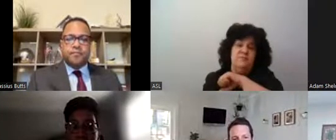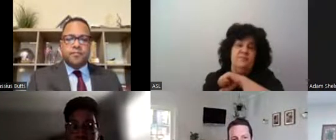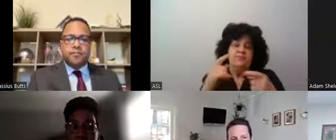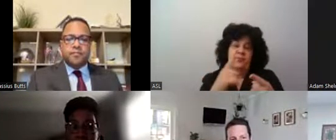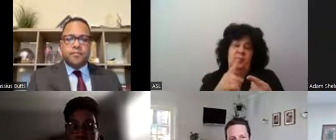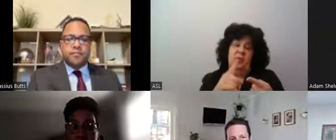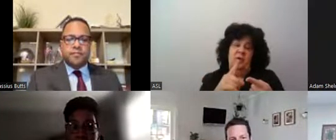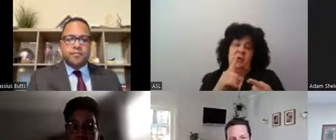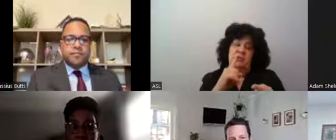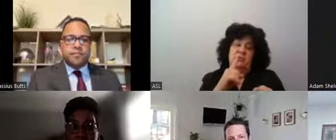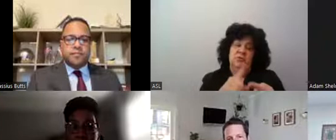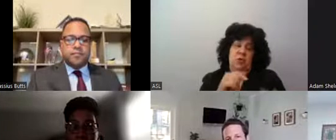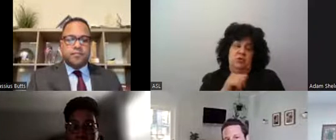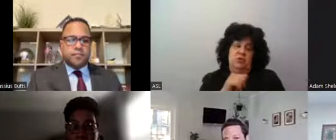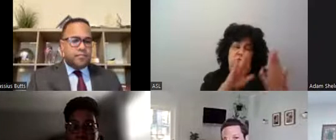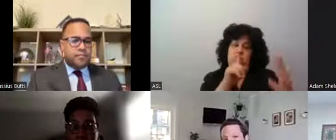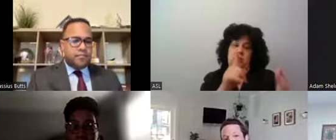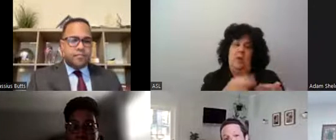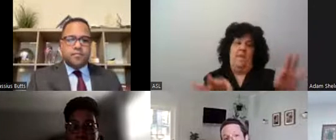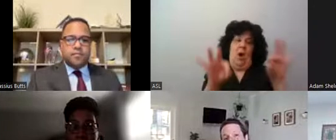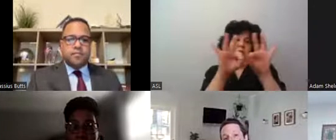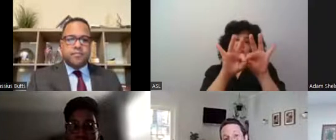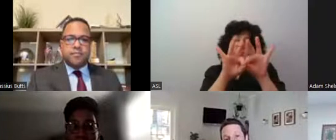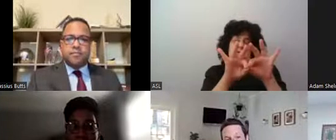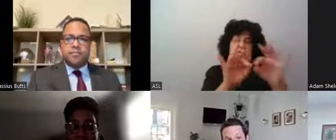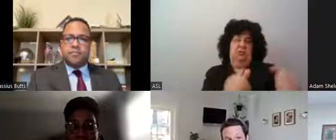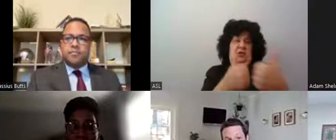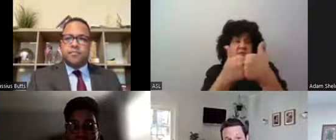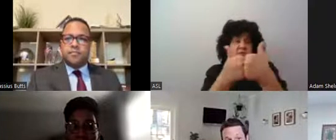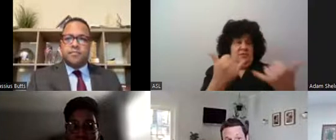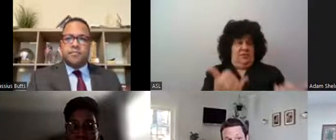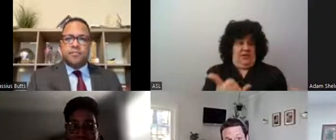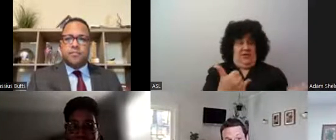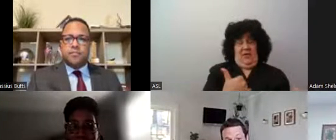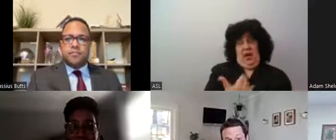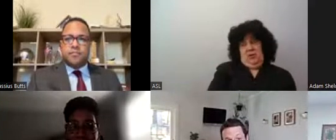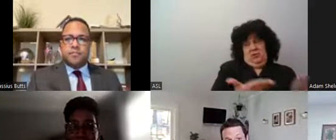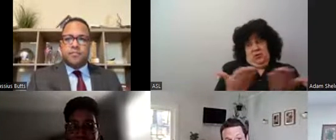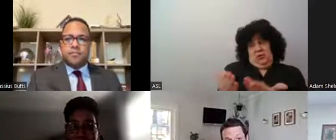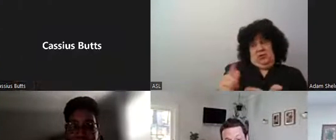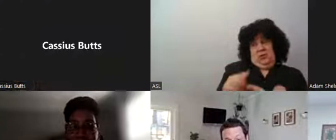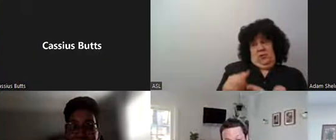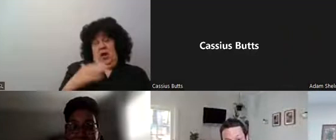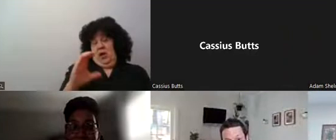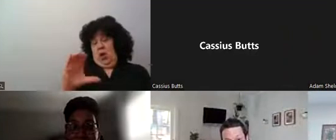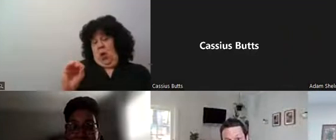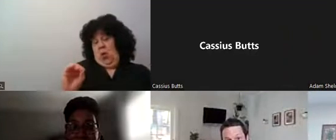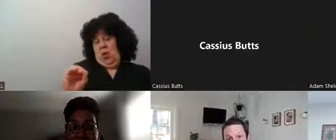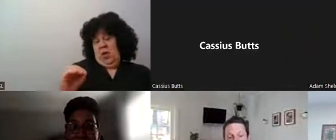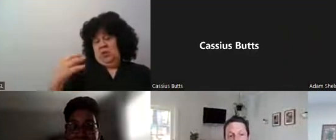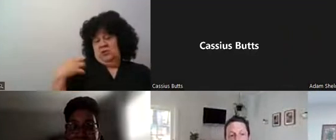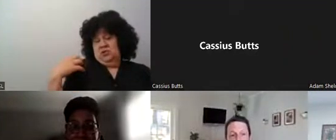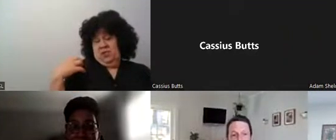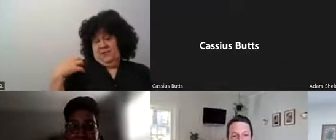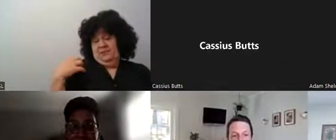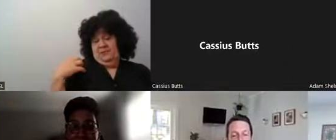urgent challenges. And with that, I will turn to my distinguished co-chair in this effort, Cassius Butts, who